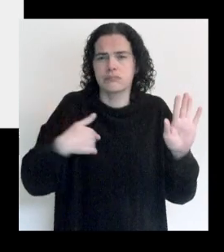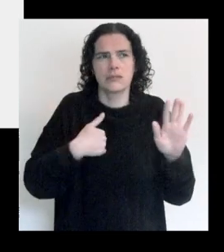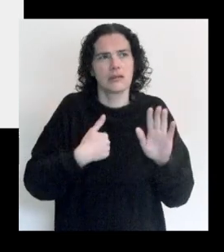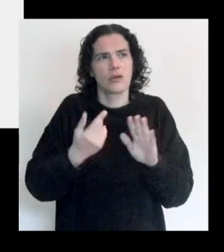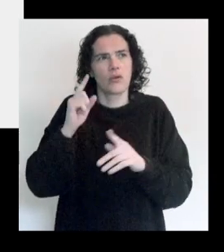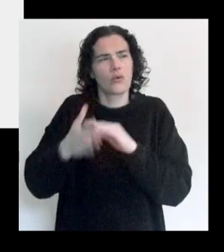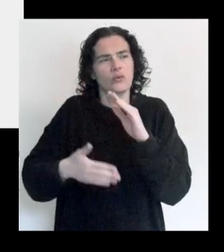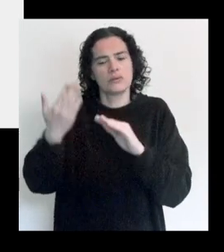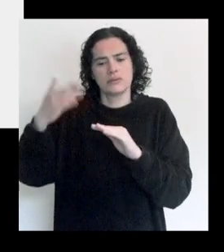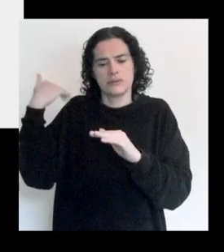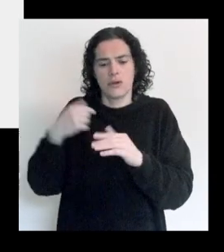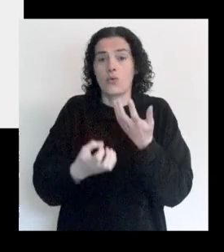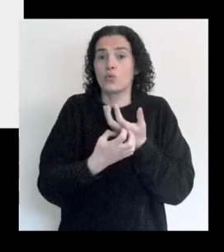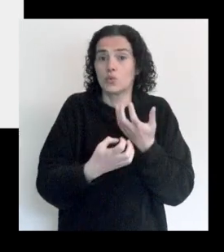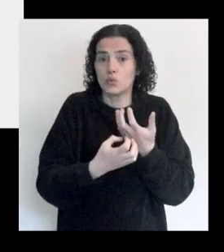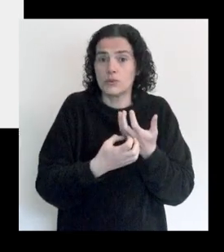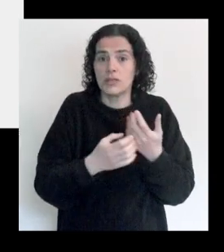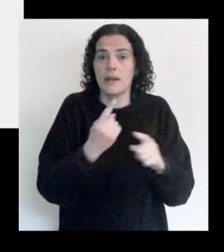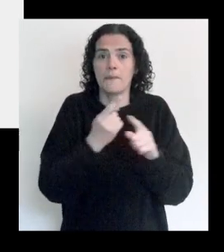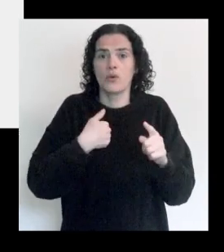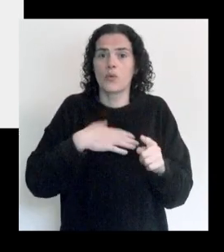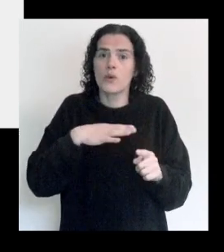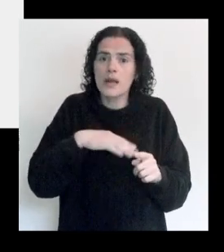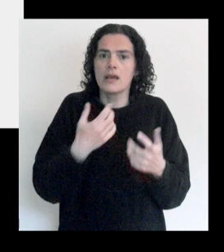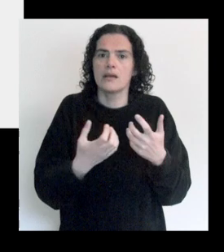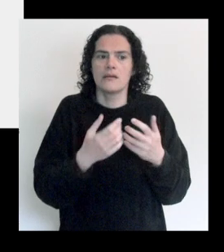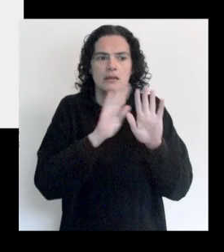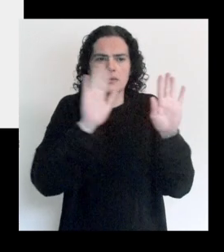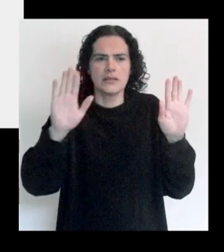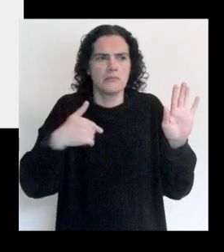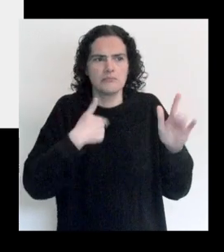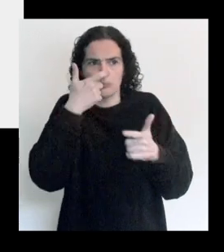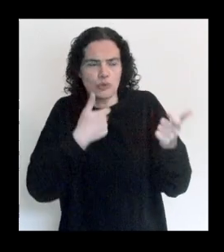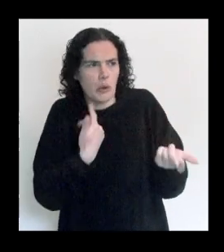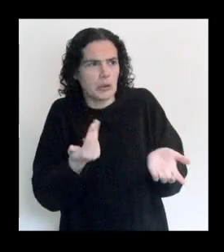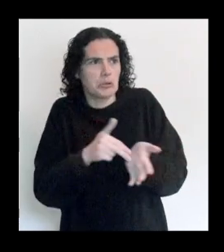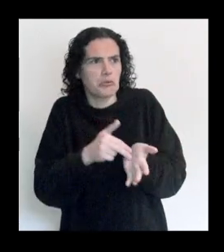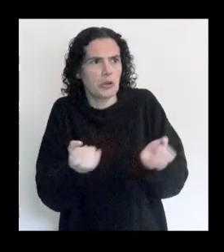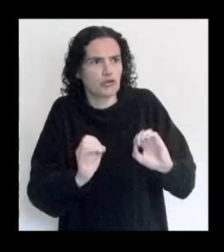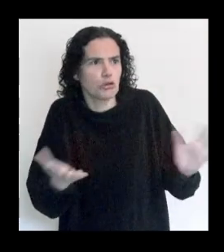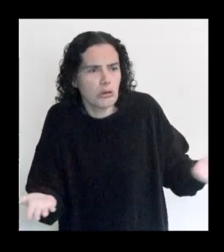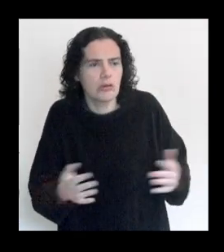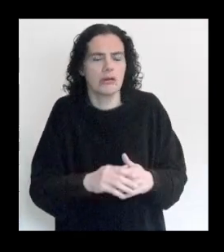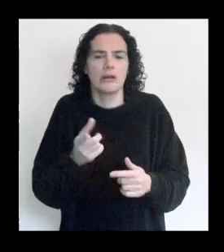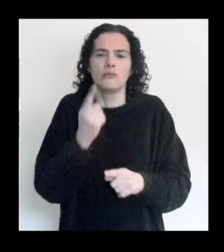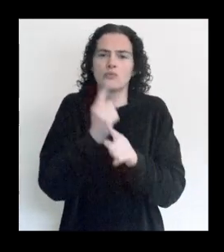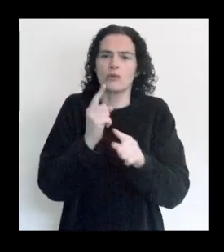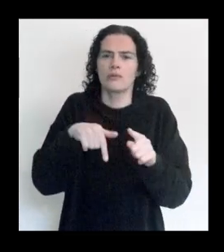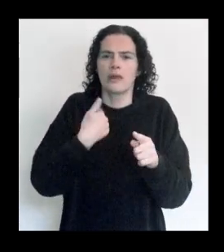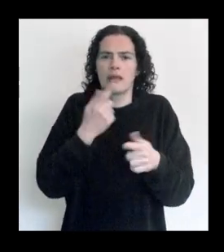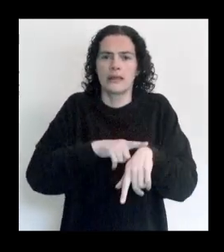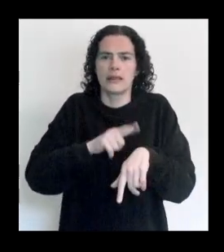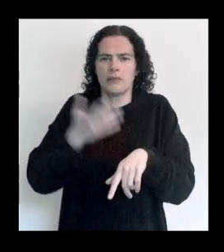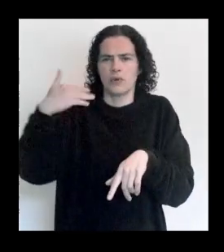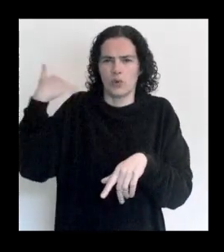happened in the kitchen, because I wanted to do an exhibition where one wouldn't expect it. At the same time, I also